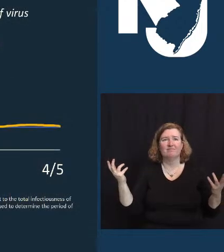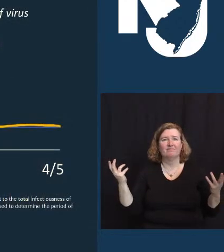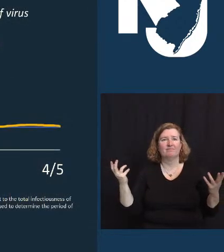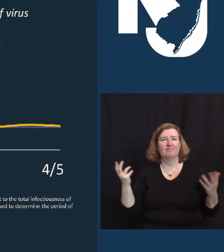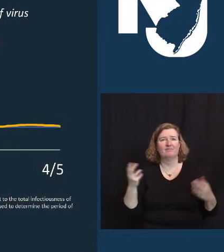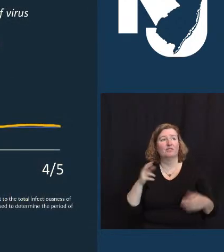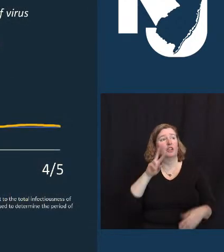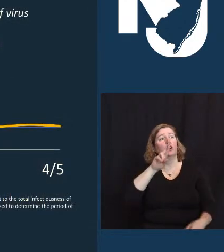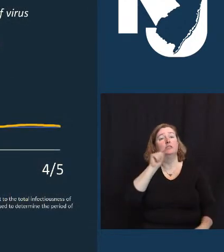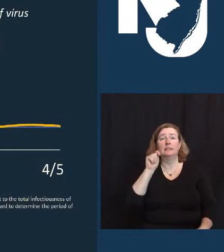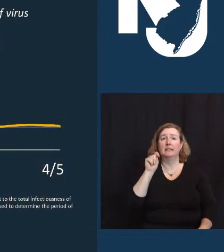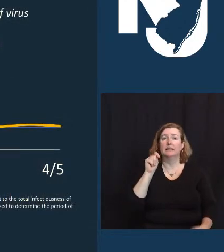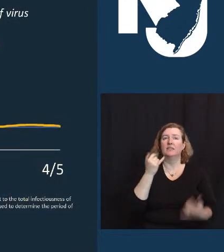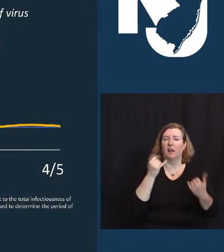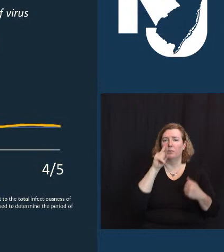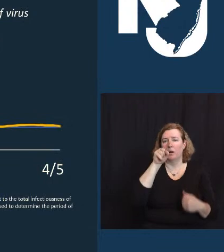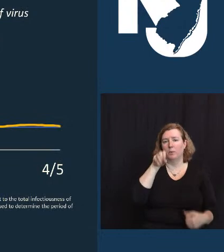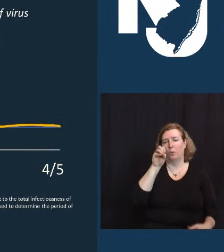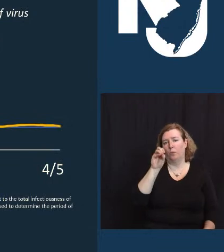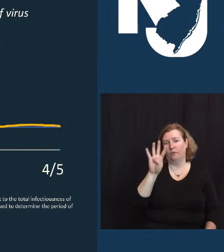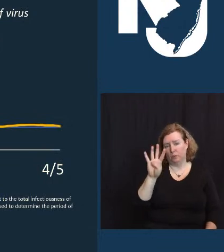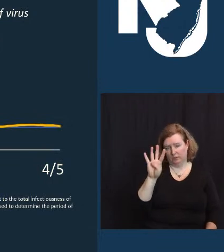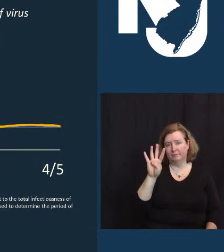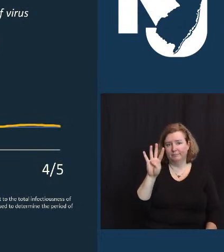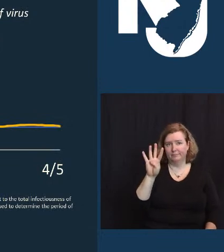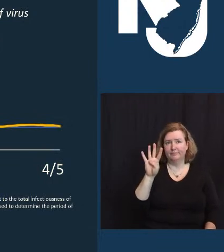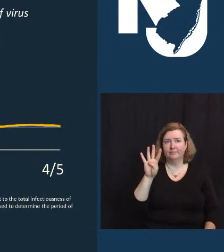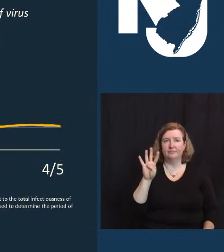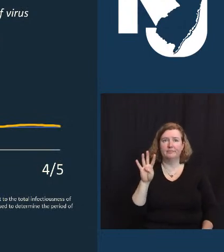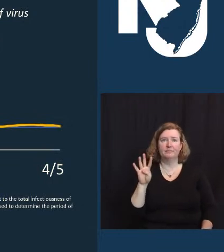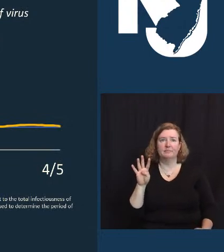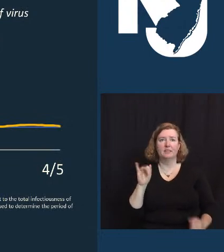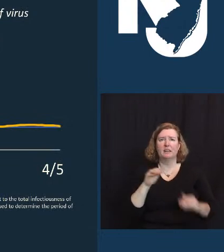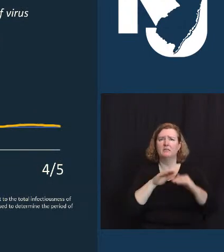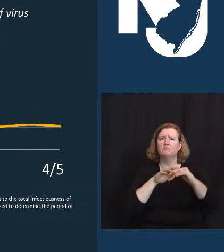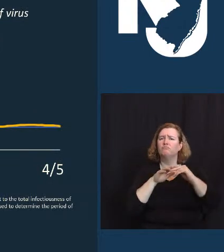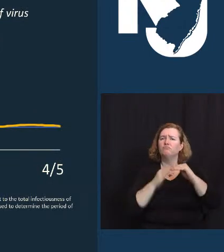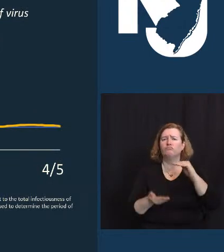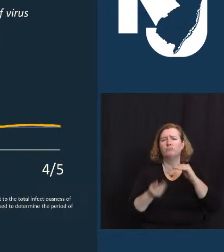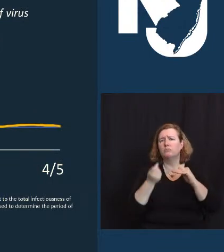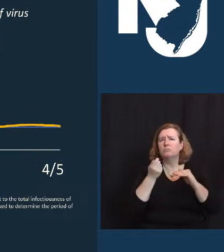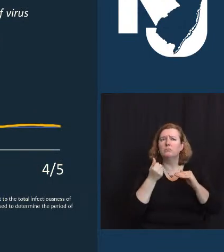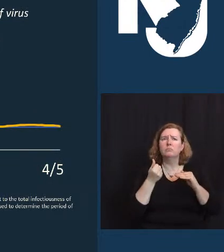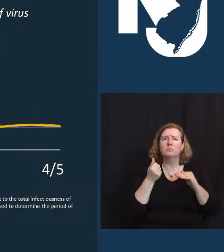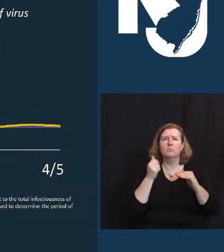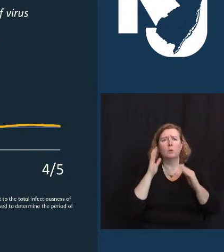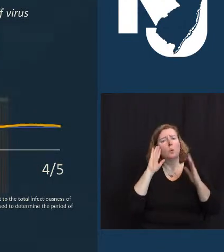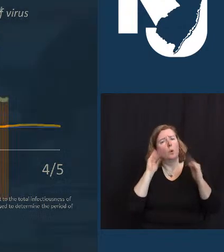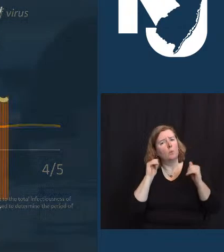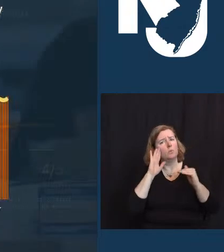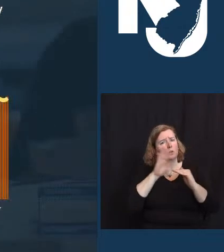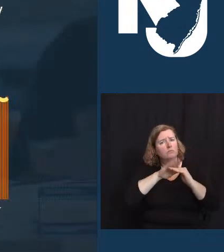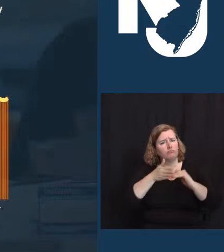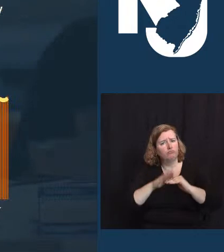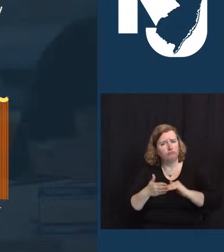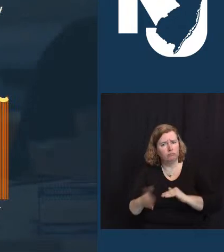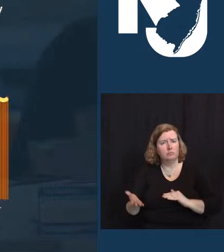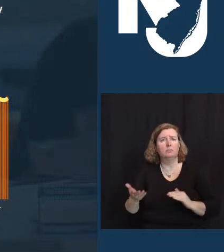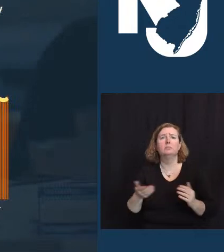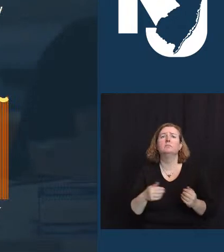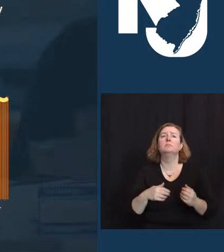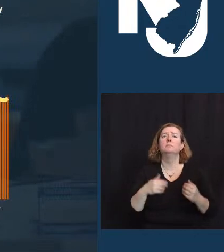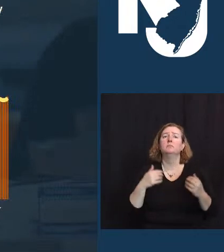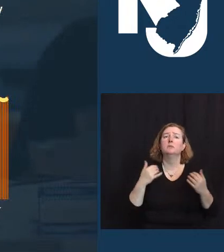transmission is currently 1.04. That's coming down slightly. Let's hope it continues to. Looking at our hospitals as of